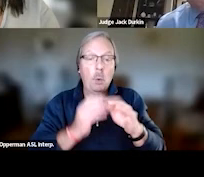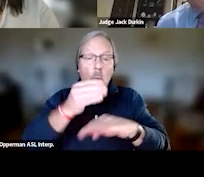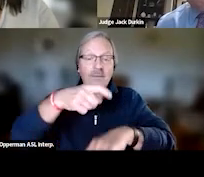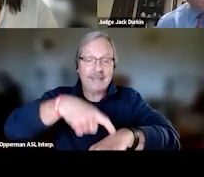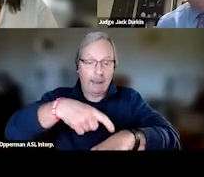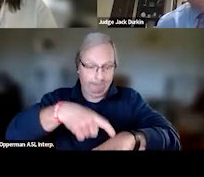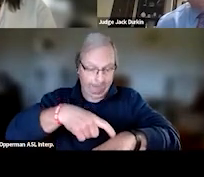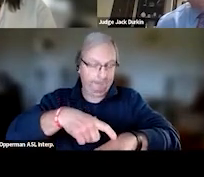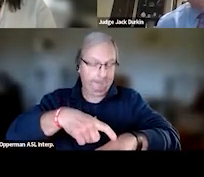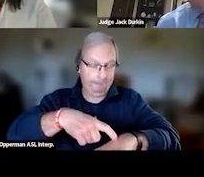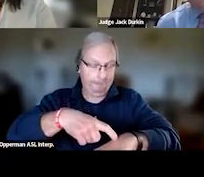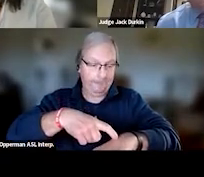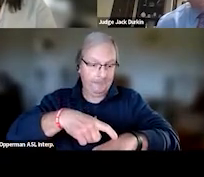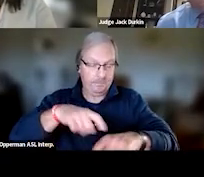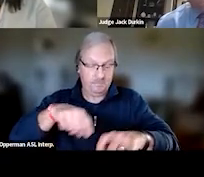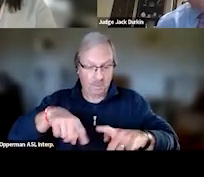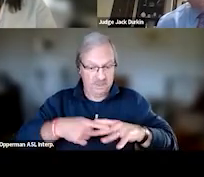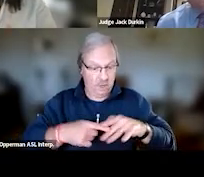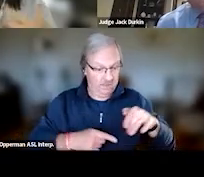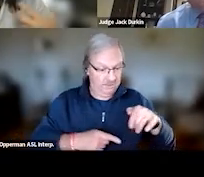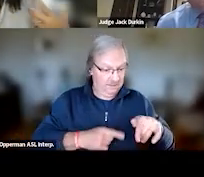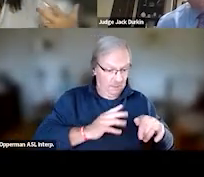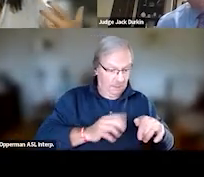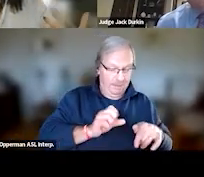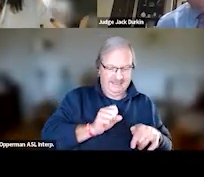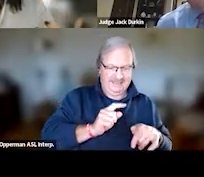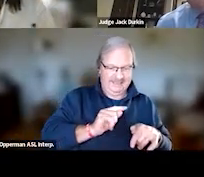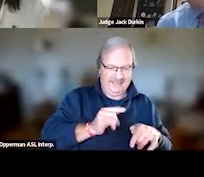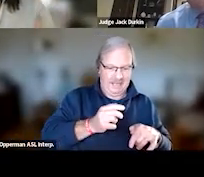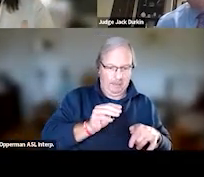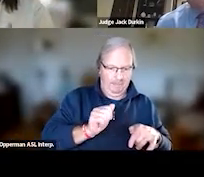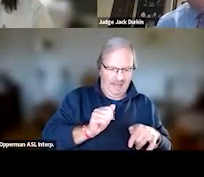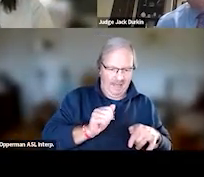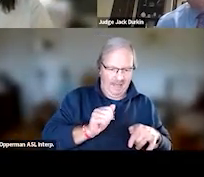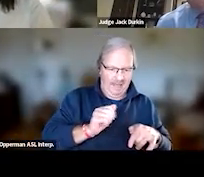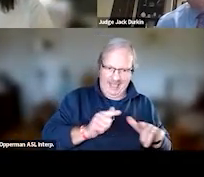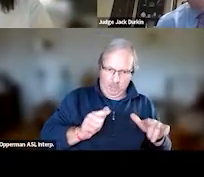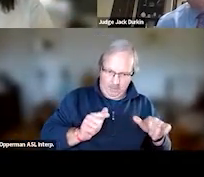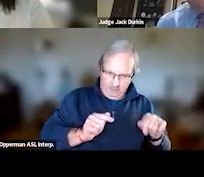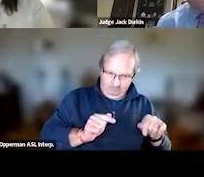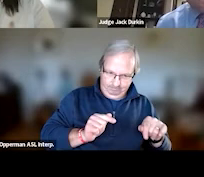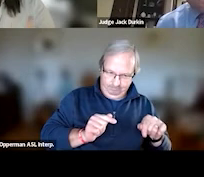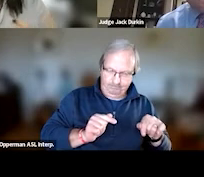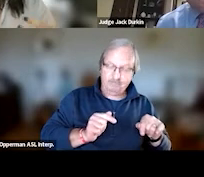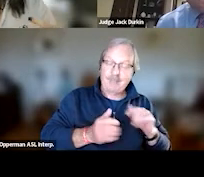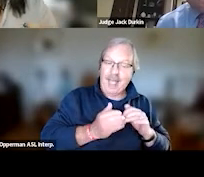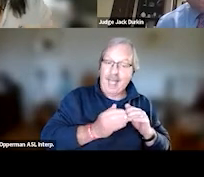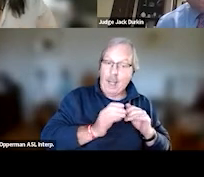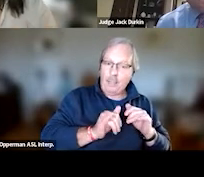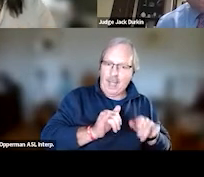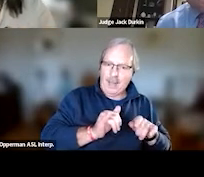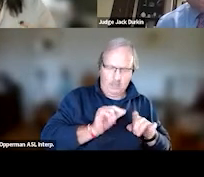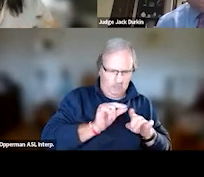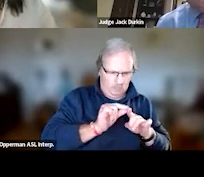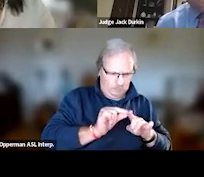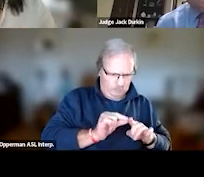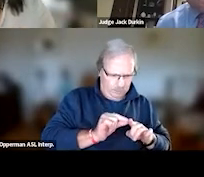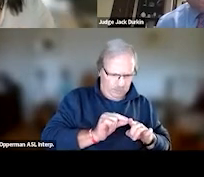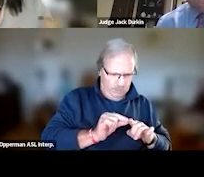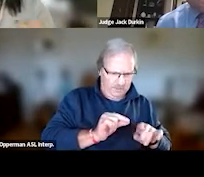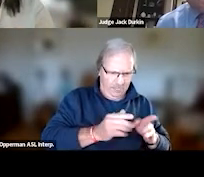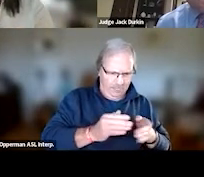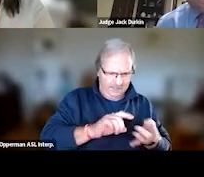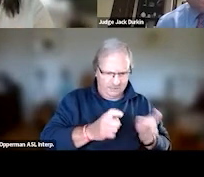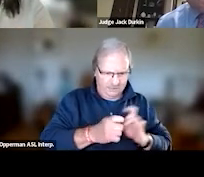from, you know, we talked about stigma and language and you know, how, you know, terms and things have changed